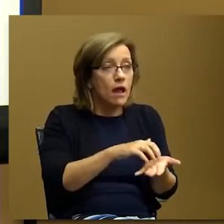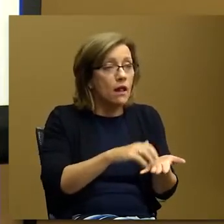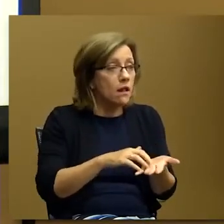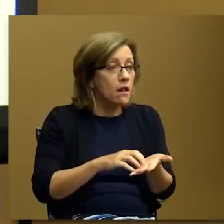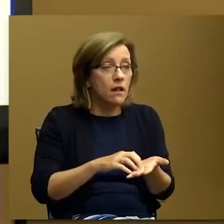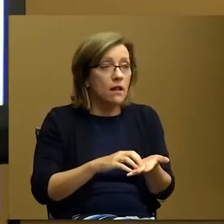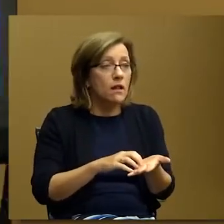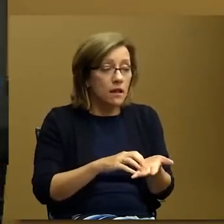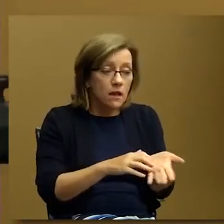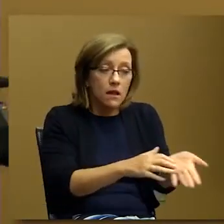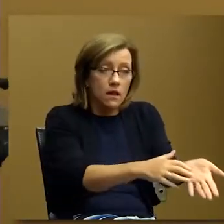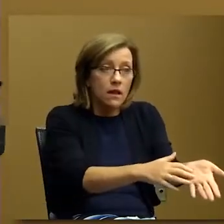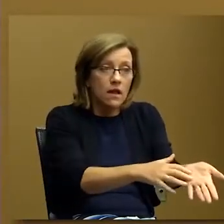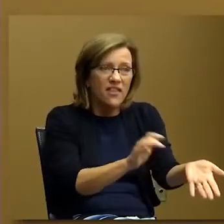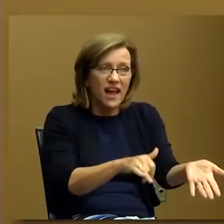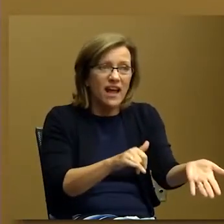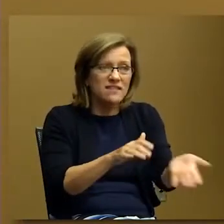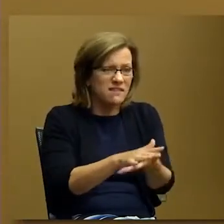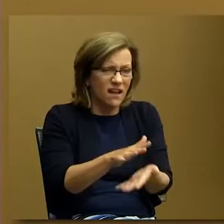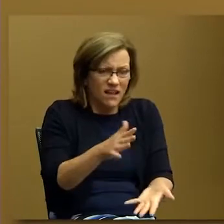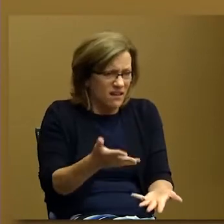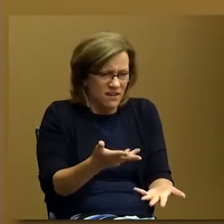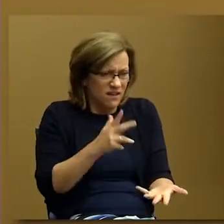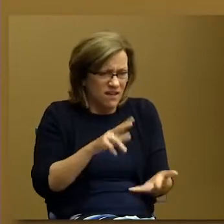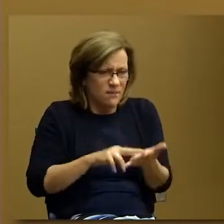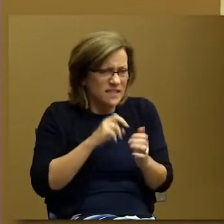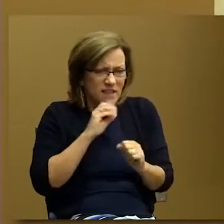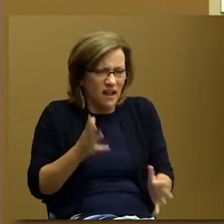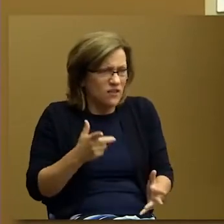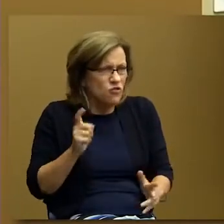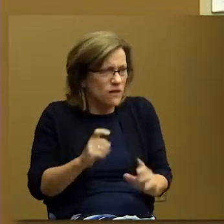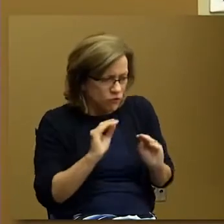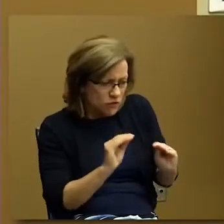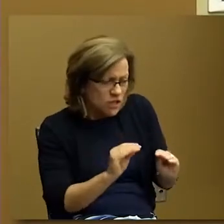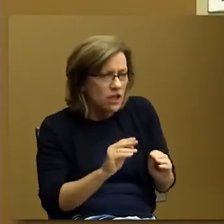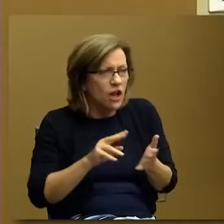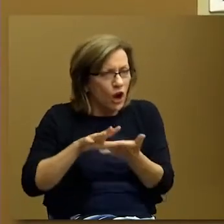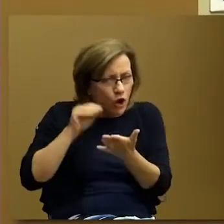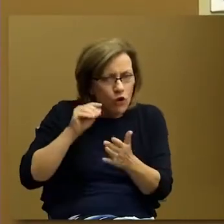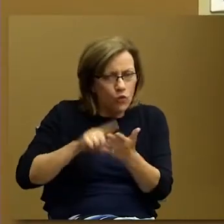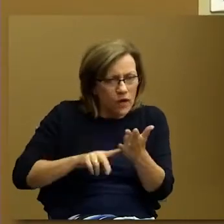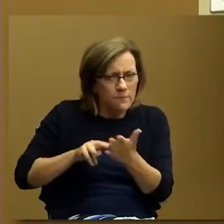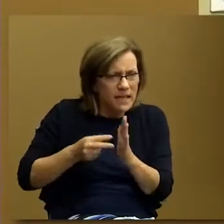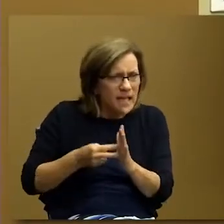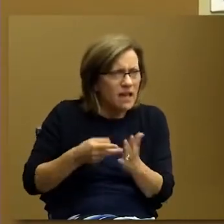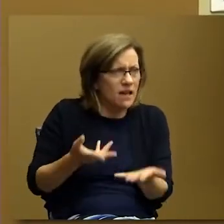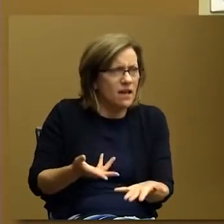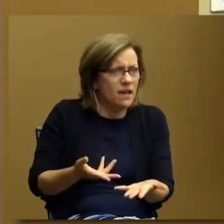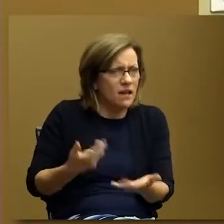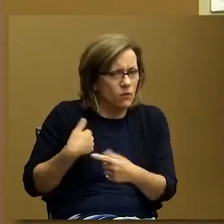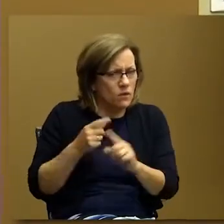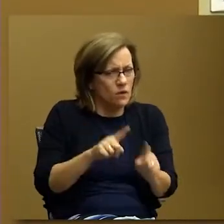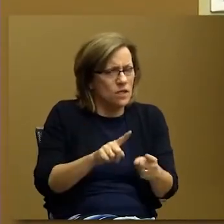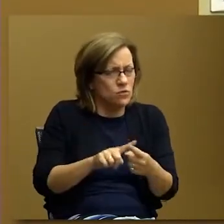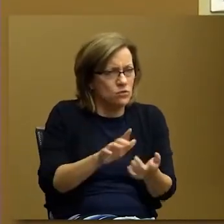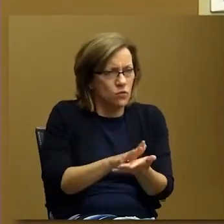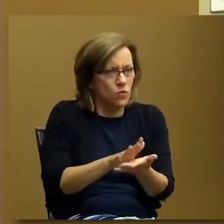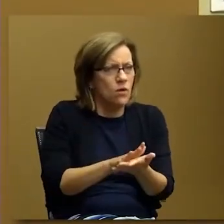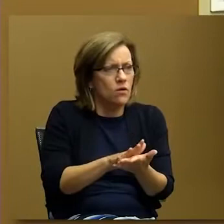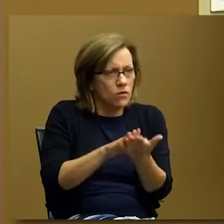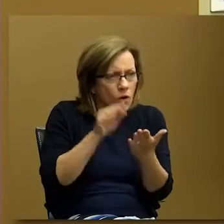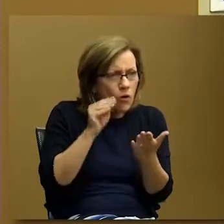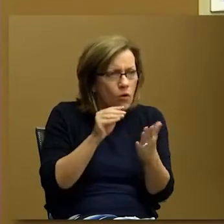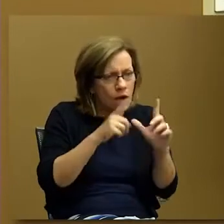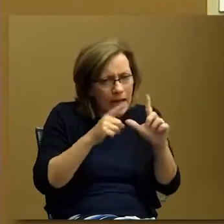things are abstract. You know, we all had to learn what they meant. We went to school so that we could learn